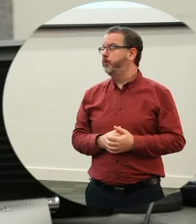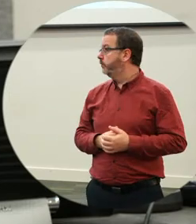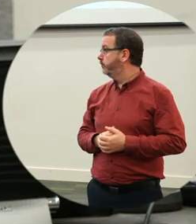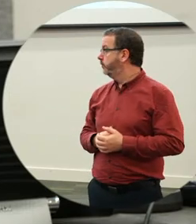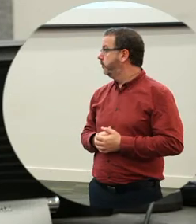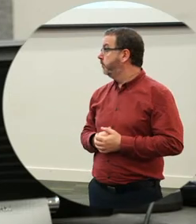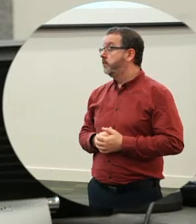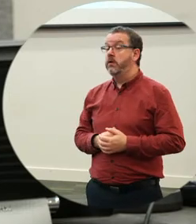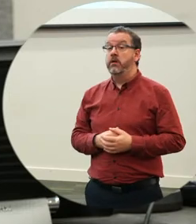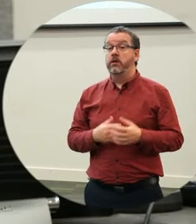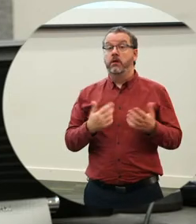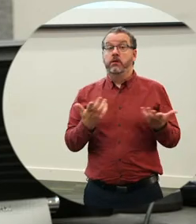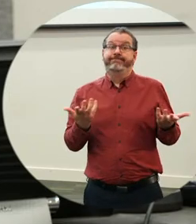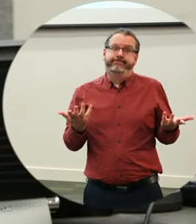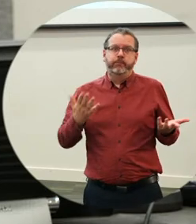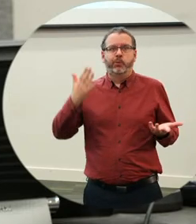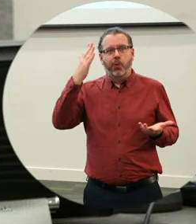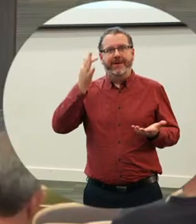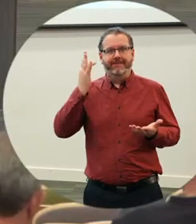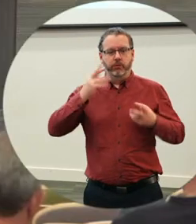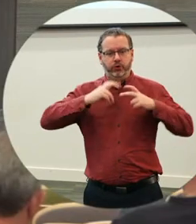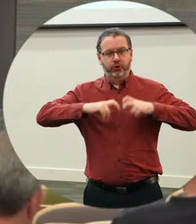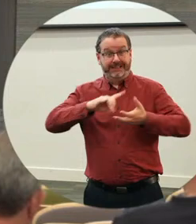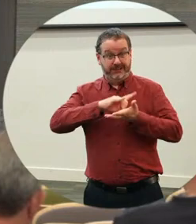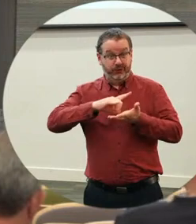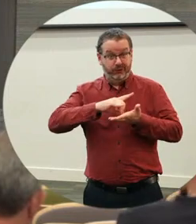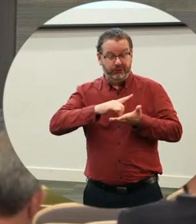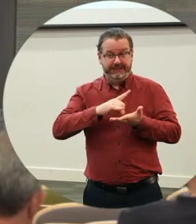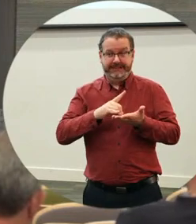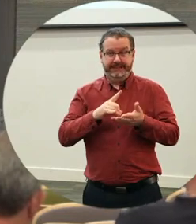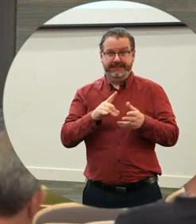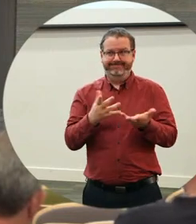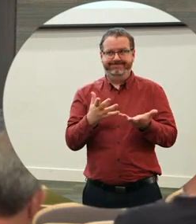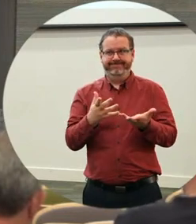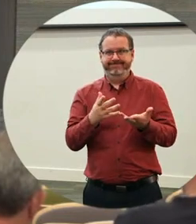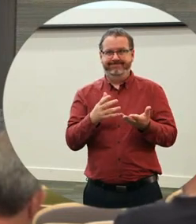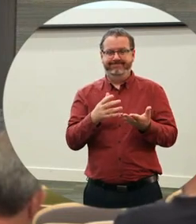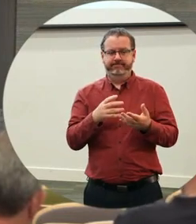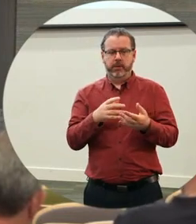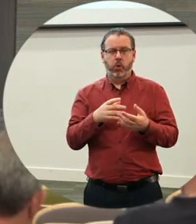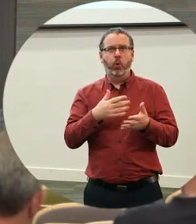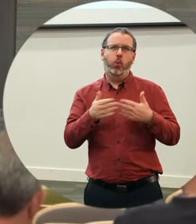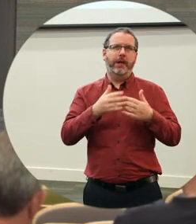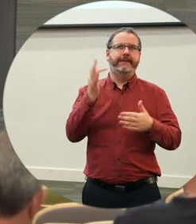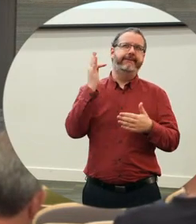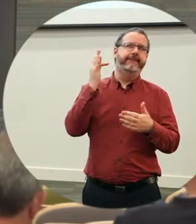As a historian, one is always wary of what ifs.